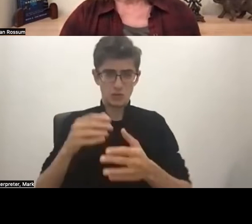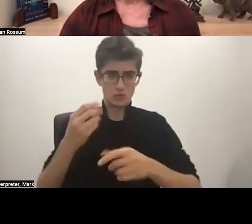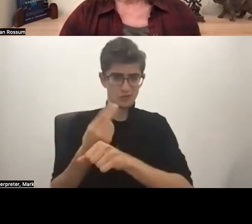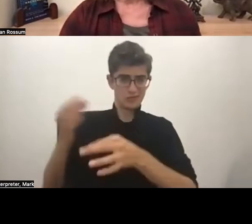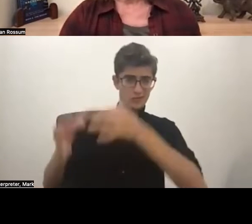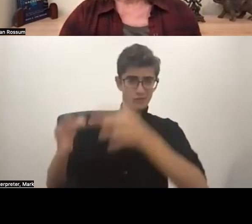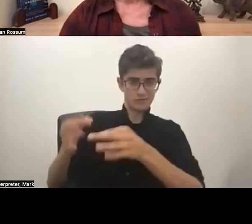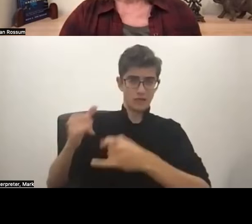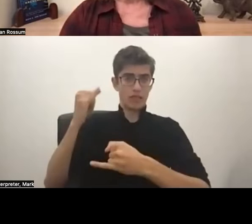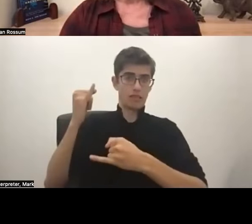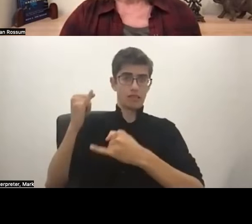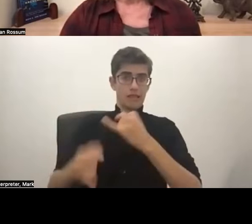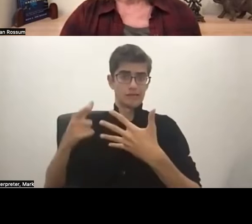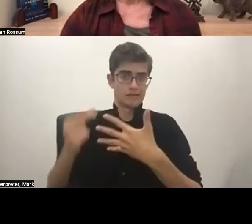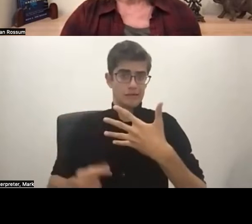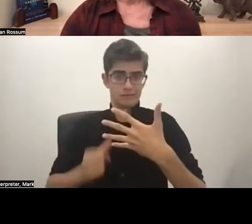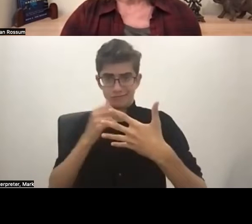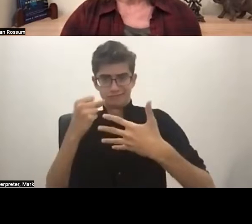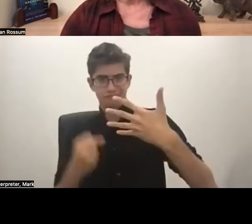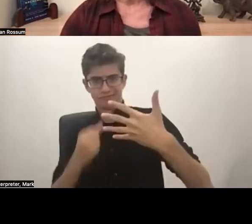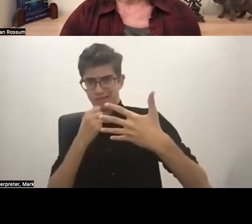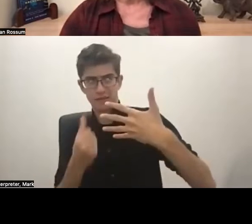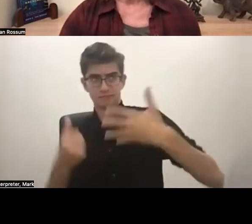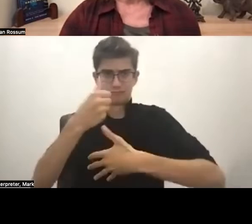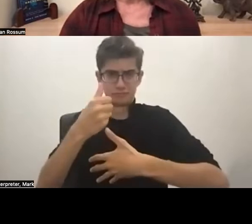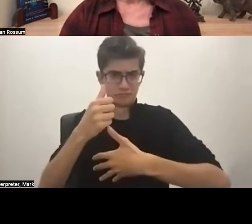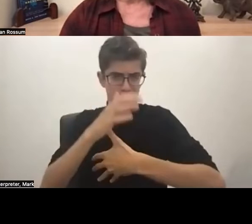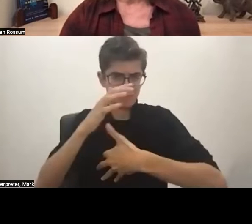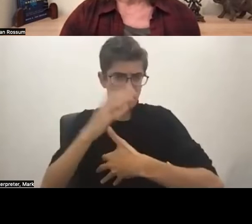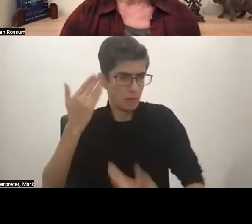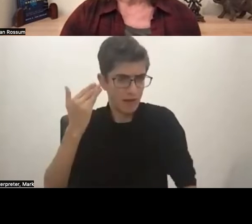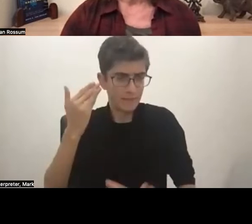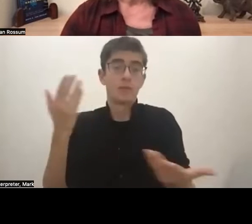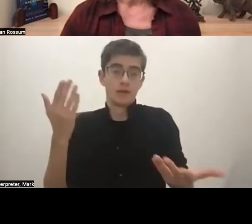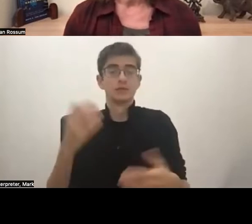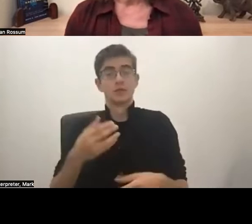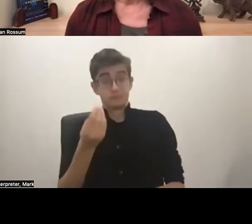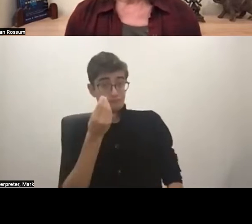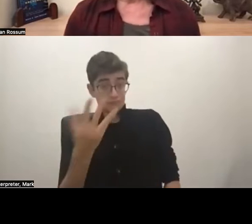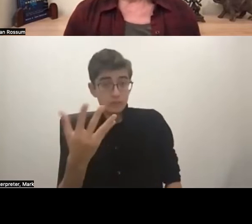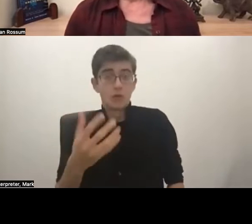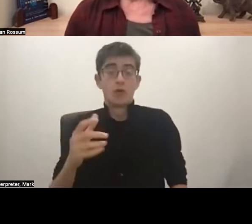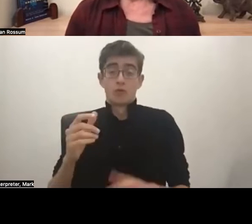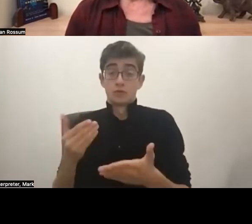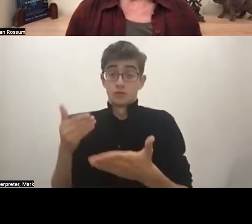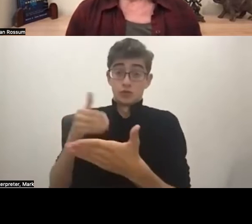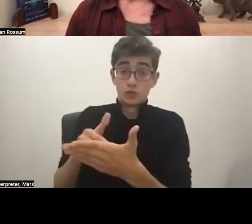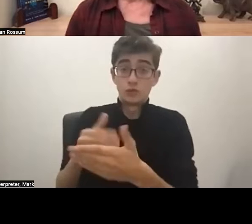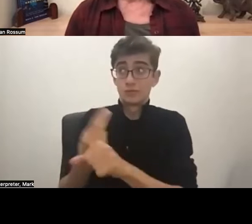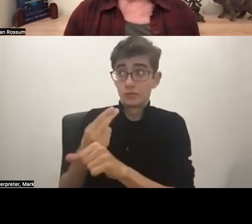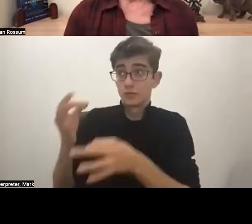just sort of general principles about litigation. Litigation is costly and the outcome